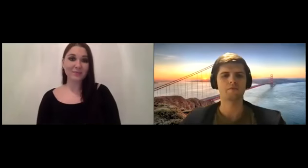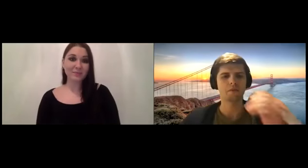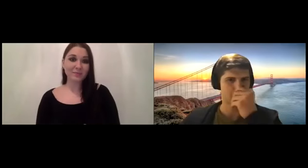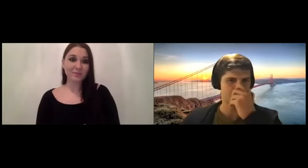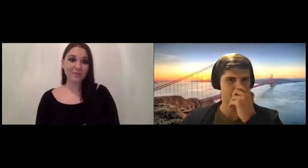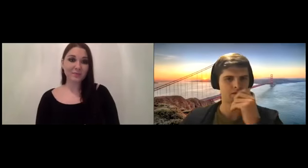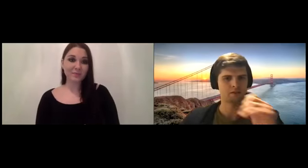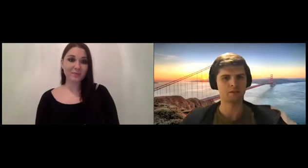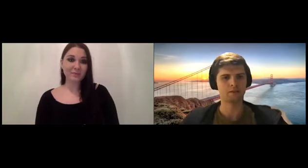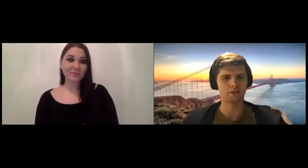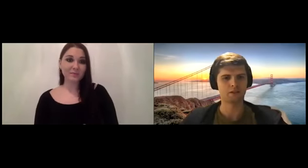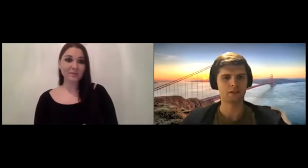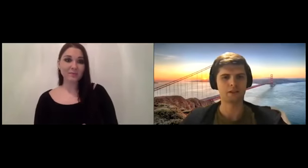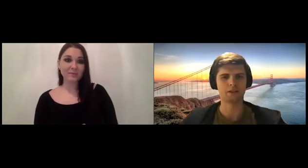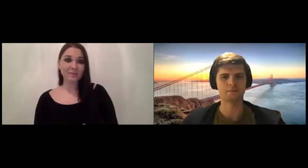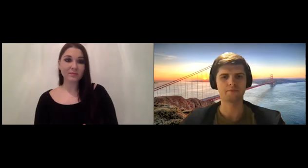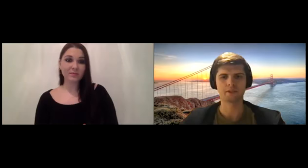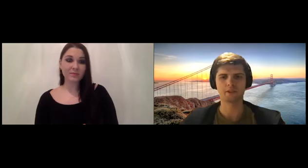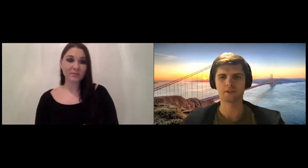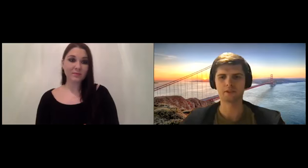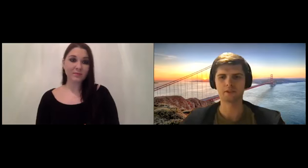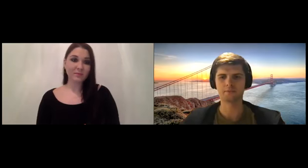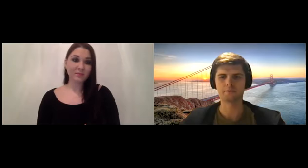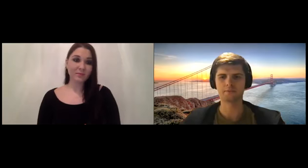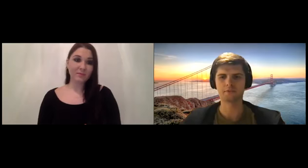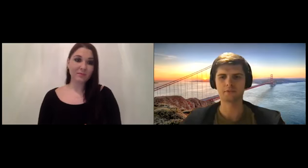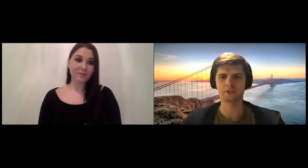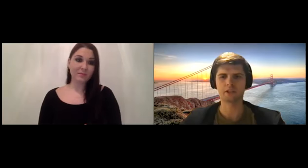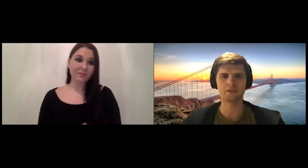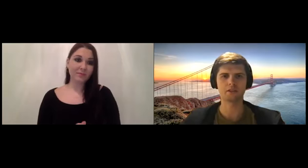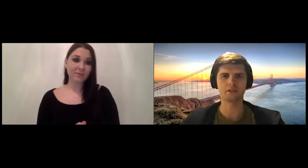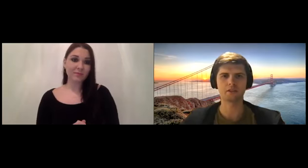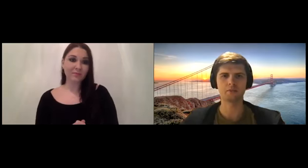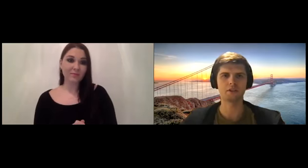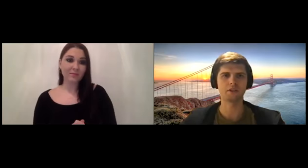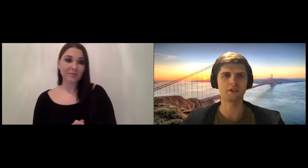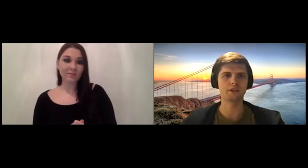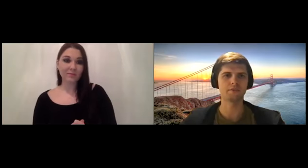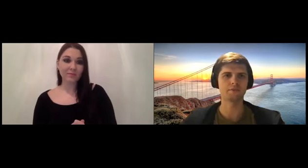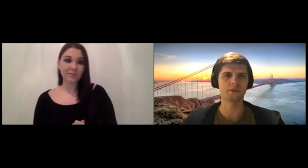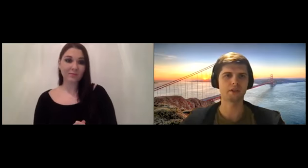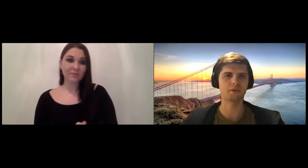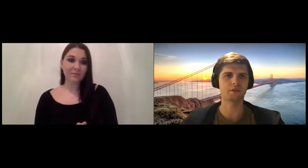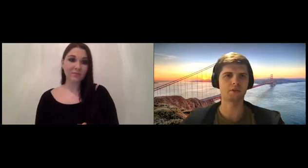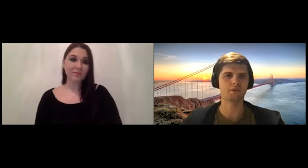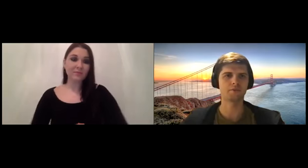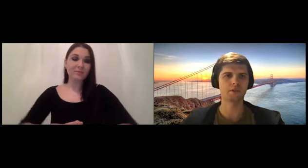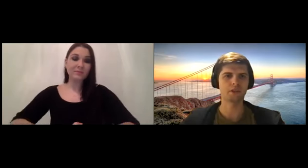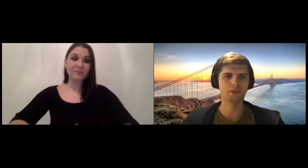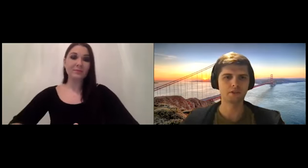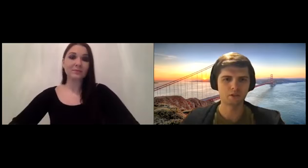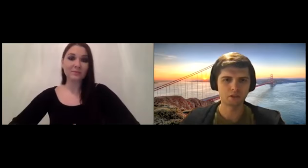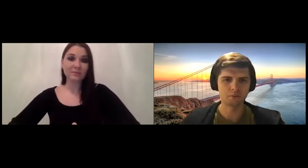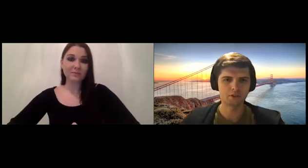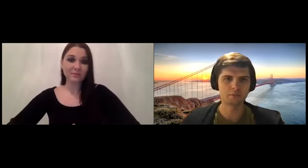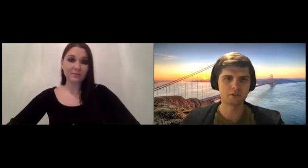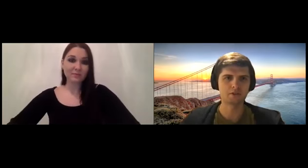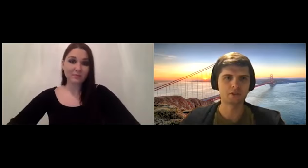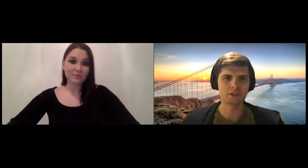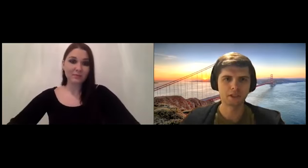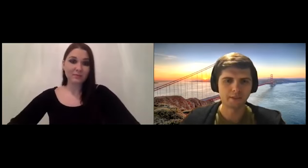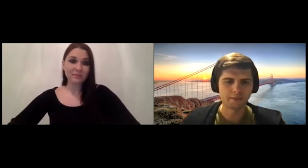it's just blank. Yeah, just cancel it a little bit here. There we go. So let me